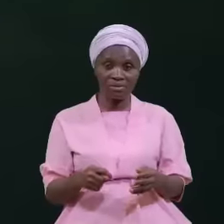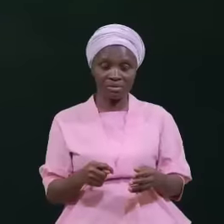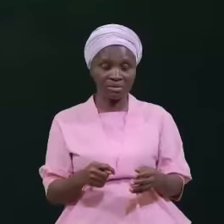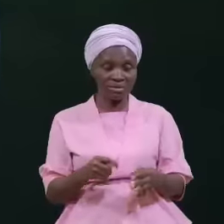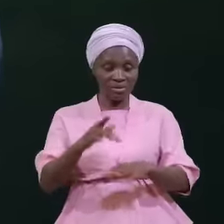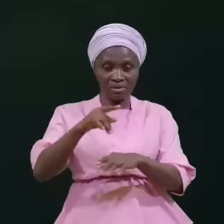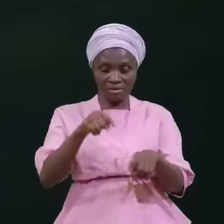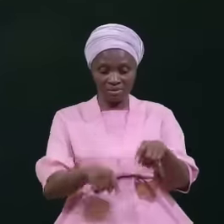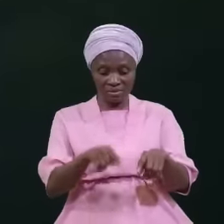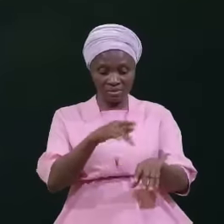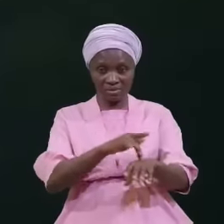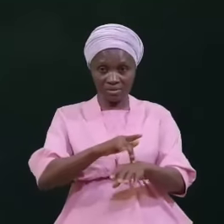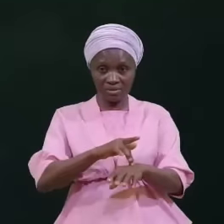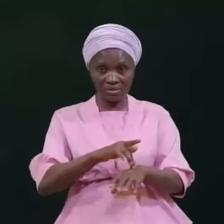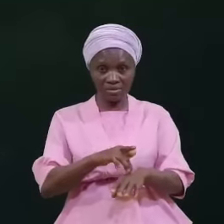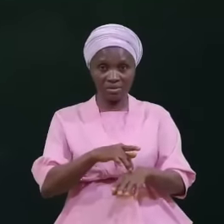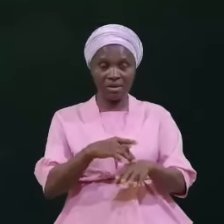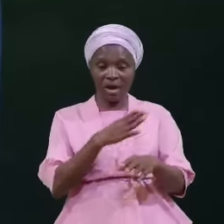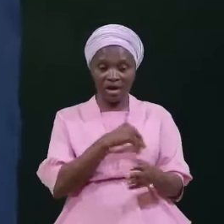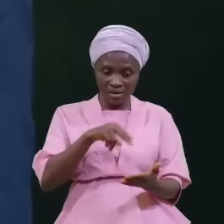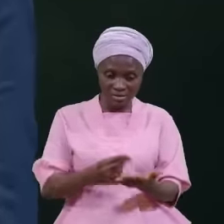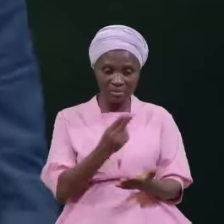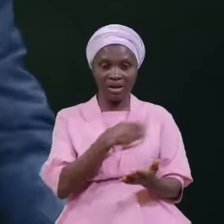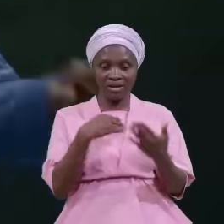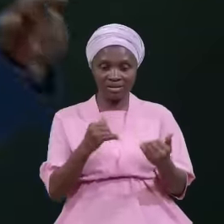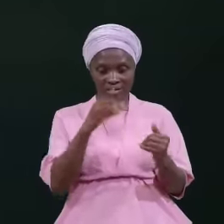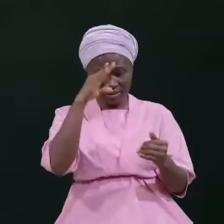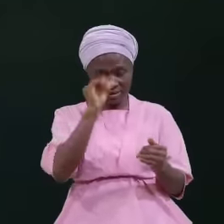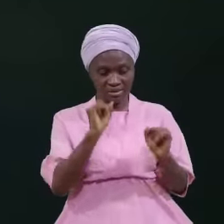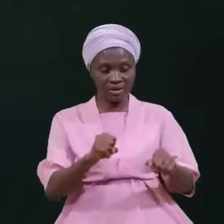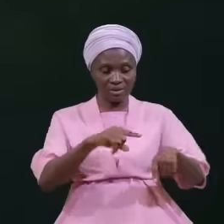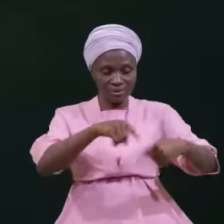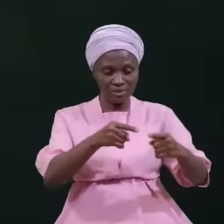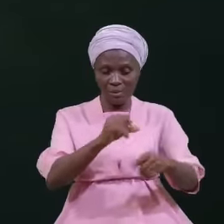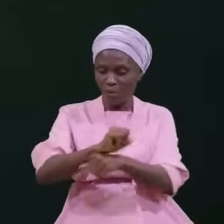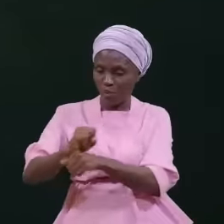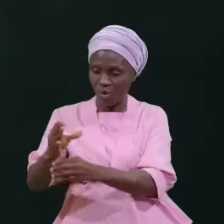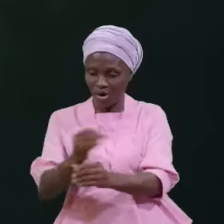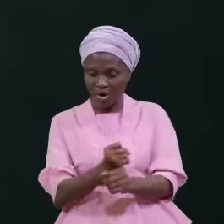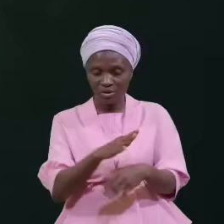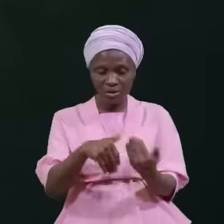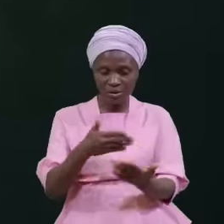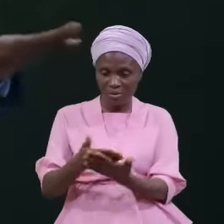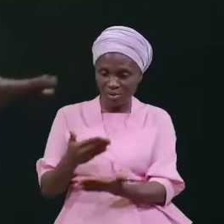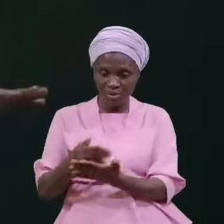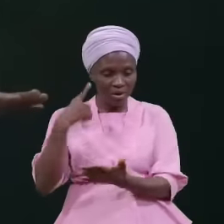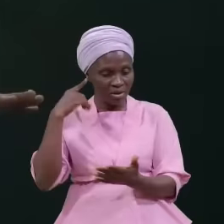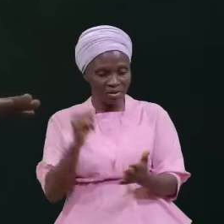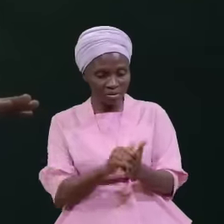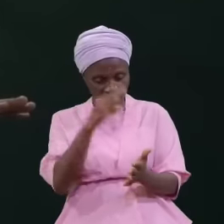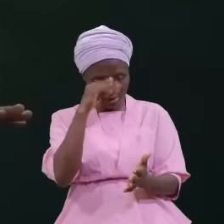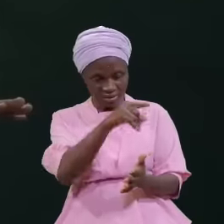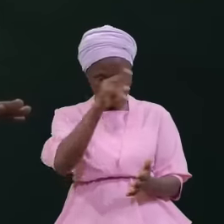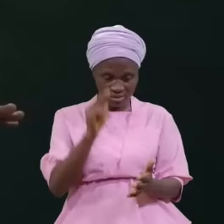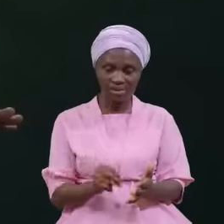and get all the silver, all the gold that he needed in life for his maintenance. What you need, that will give you, that